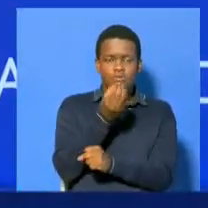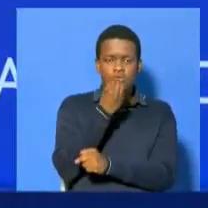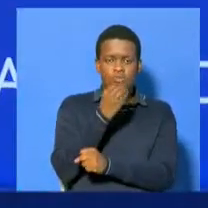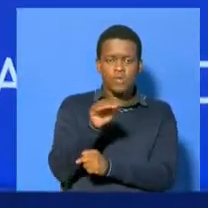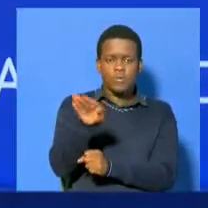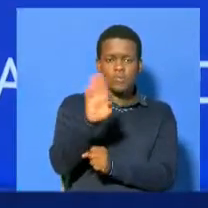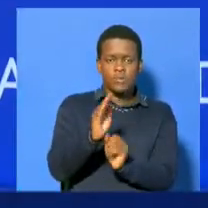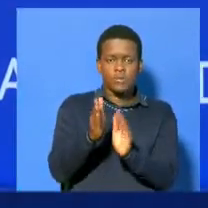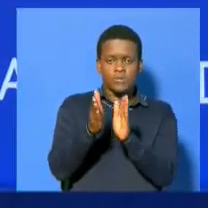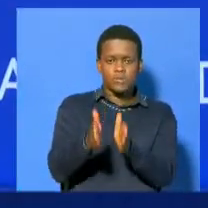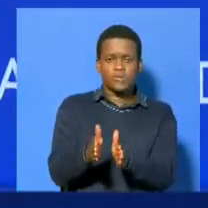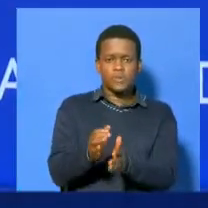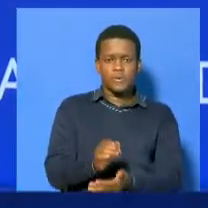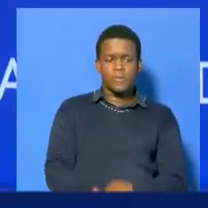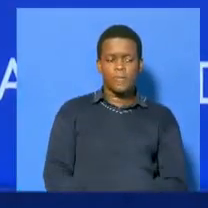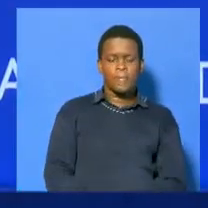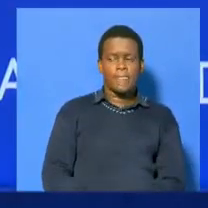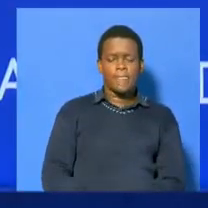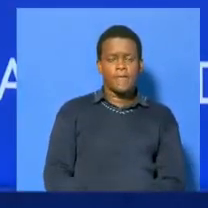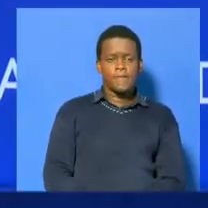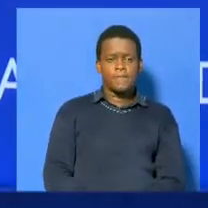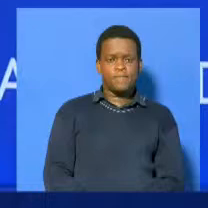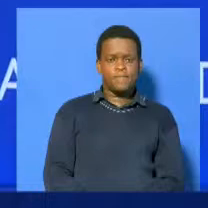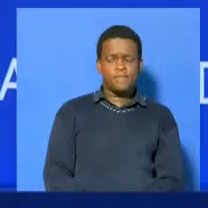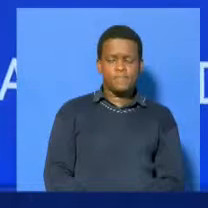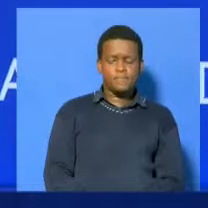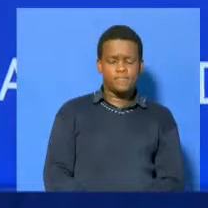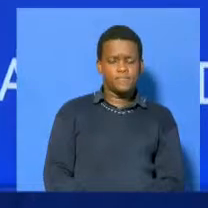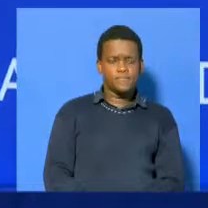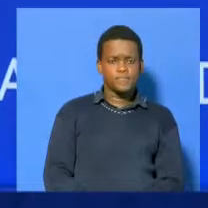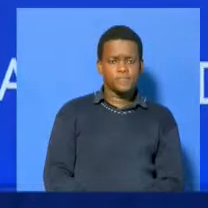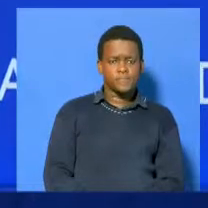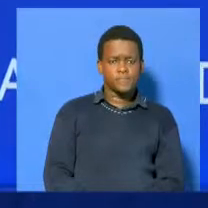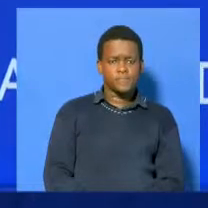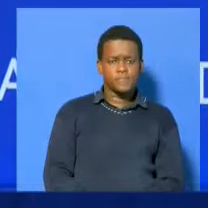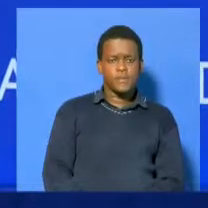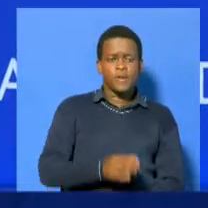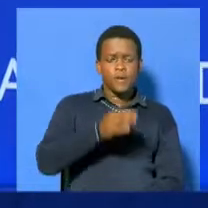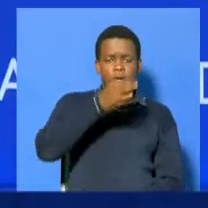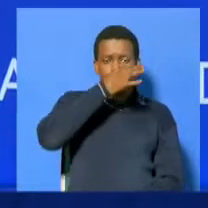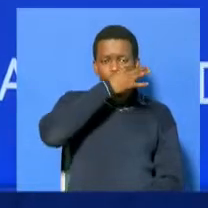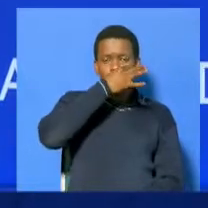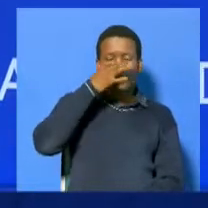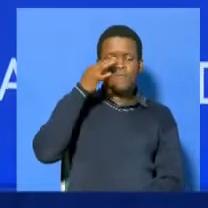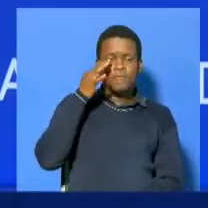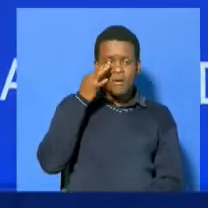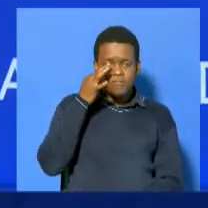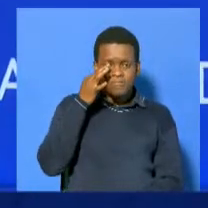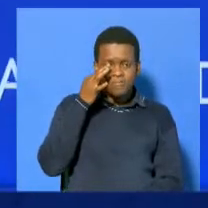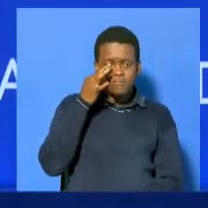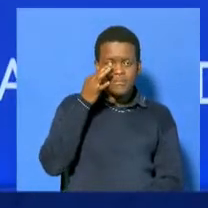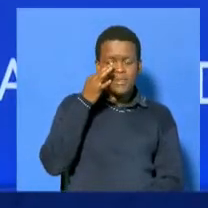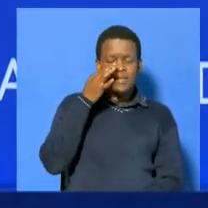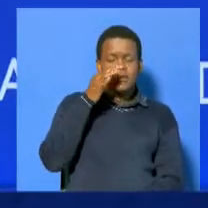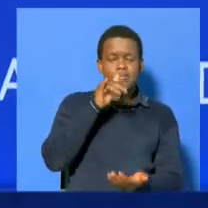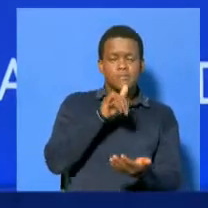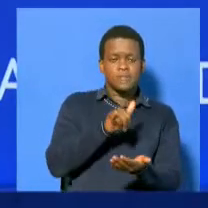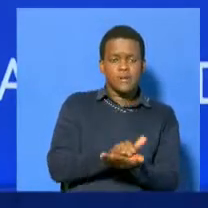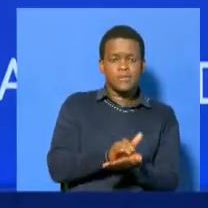Farming is labor intensive. Farming is emotionally taxing.